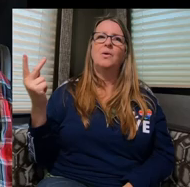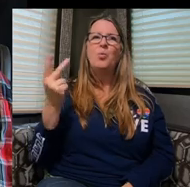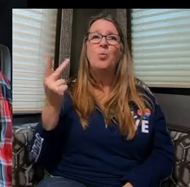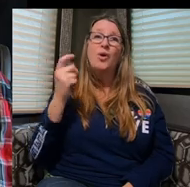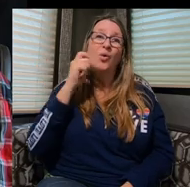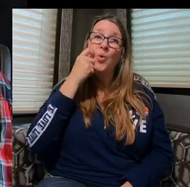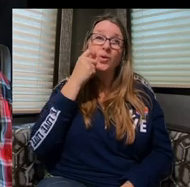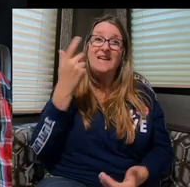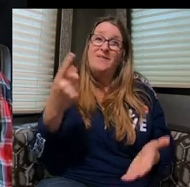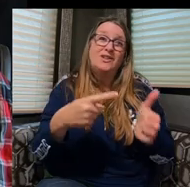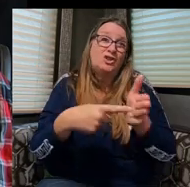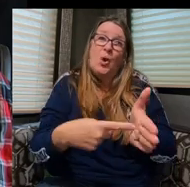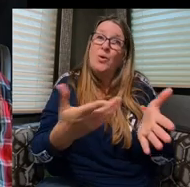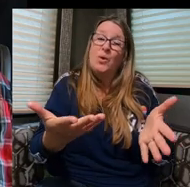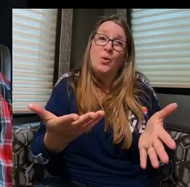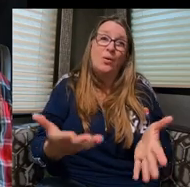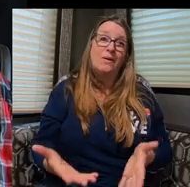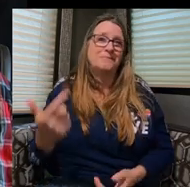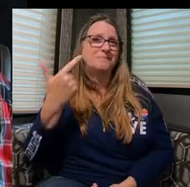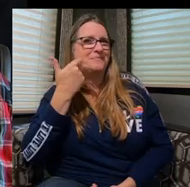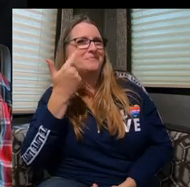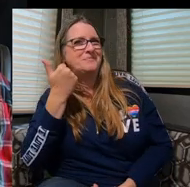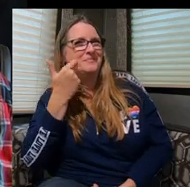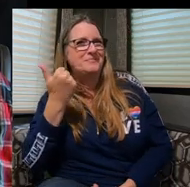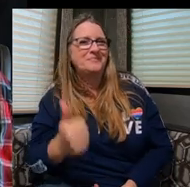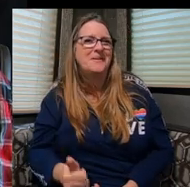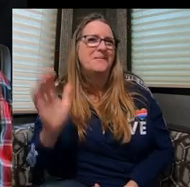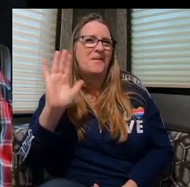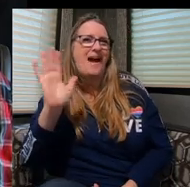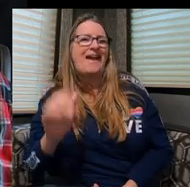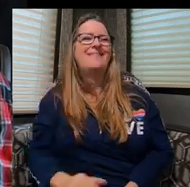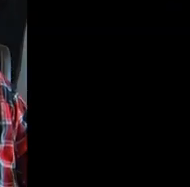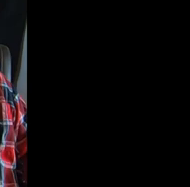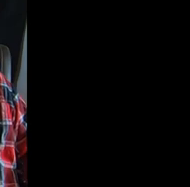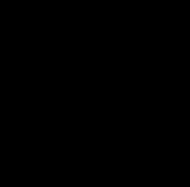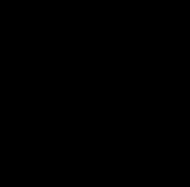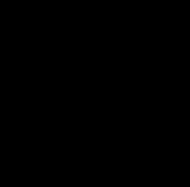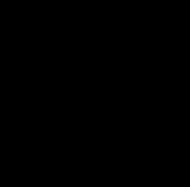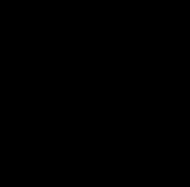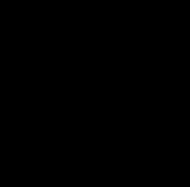We're cool to even be showing you this. I got to be. Bye.